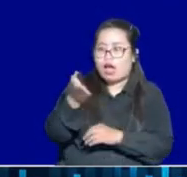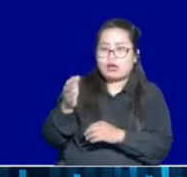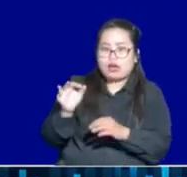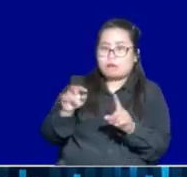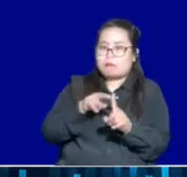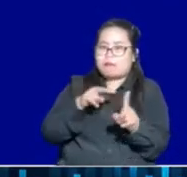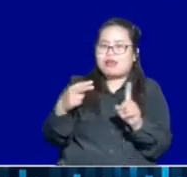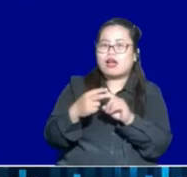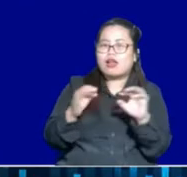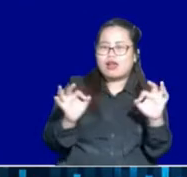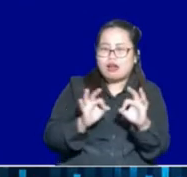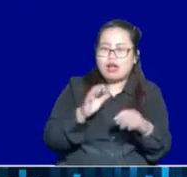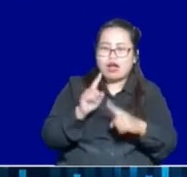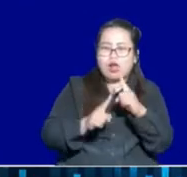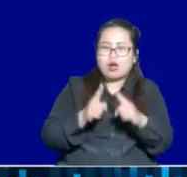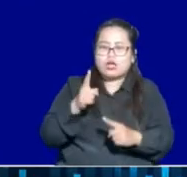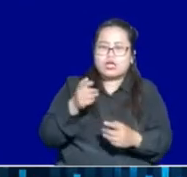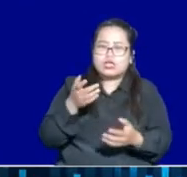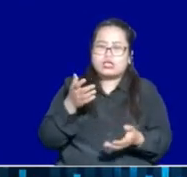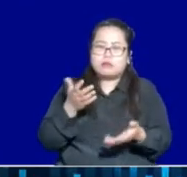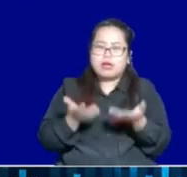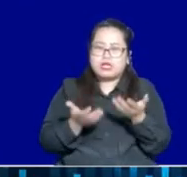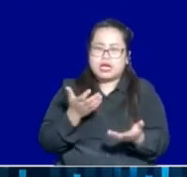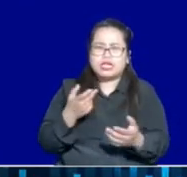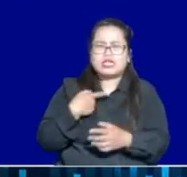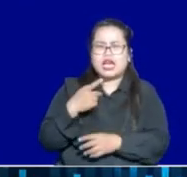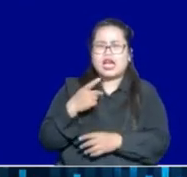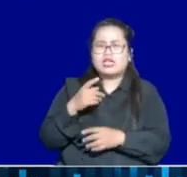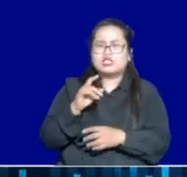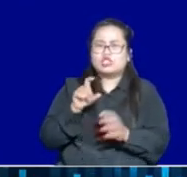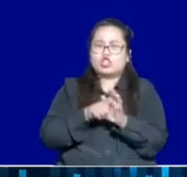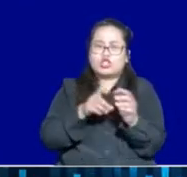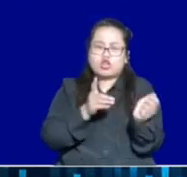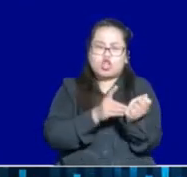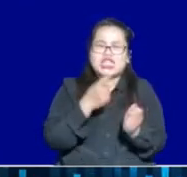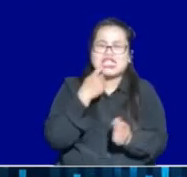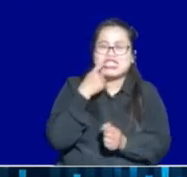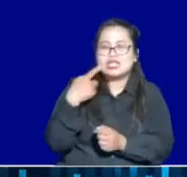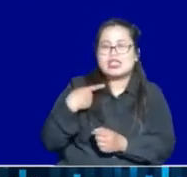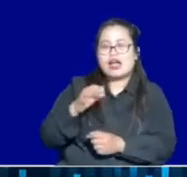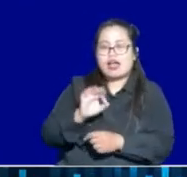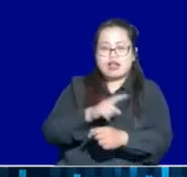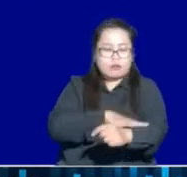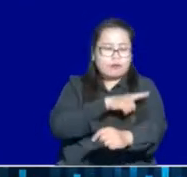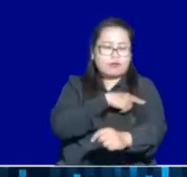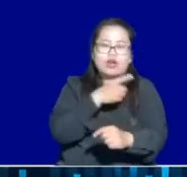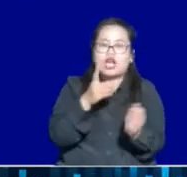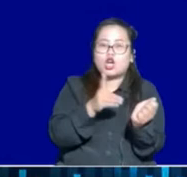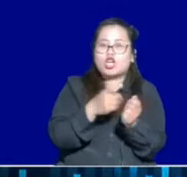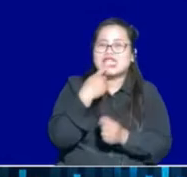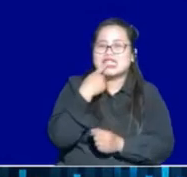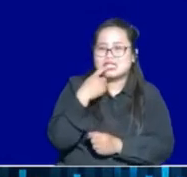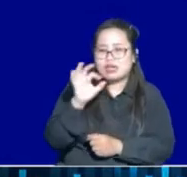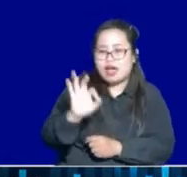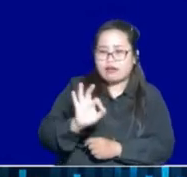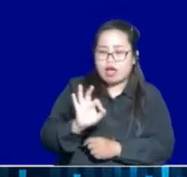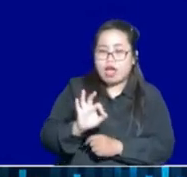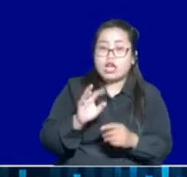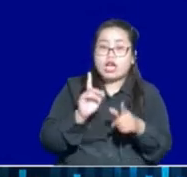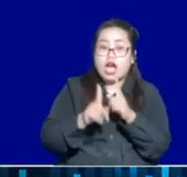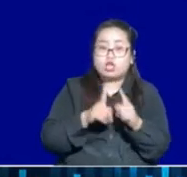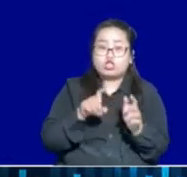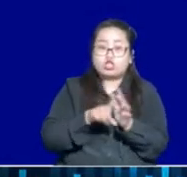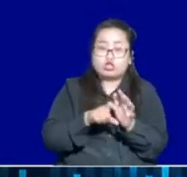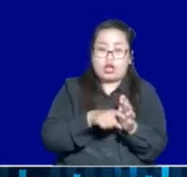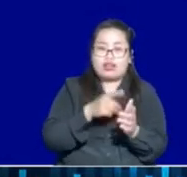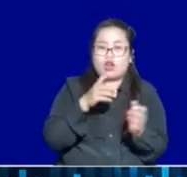see, and the ability to use her hands or his hands with the tools to solve problems that we would not